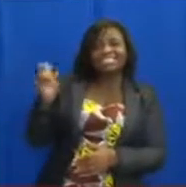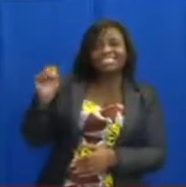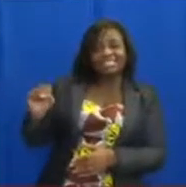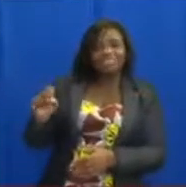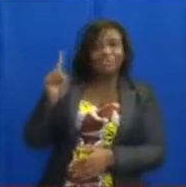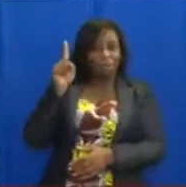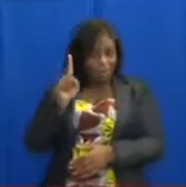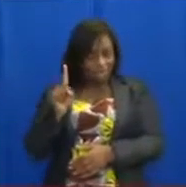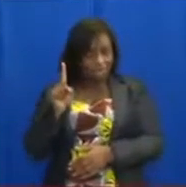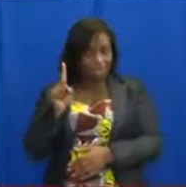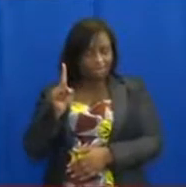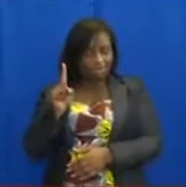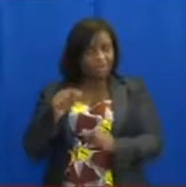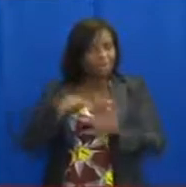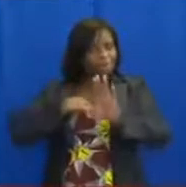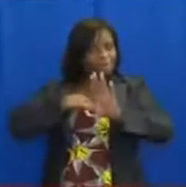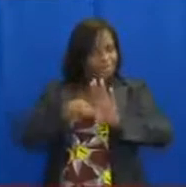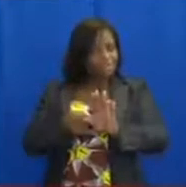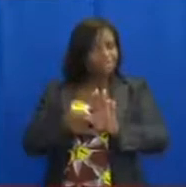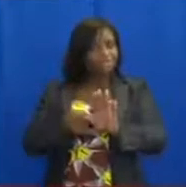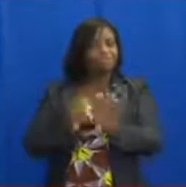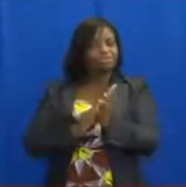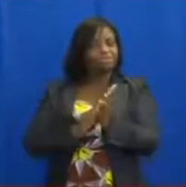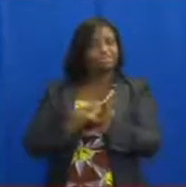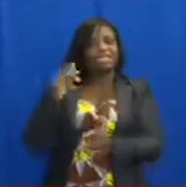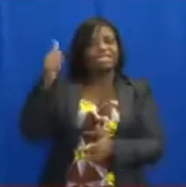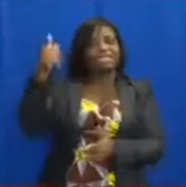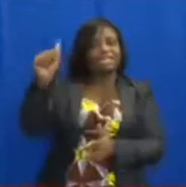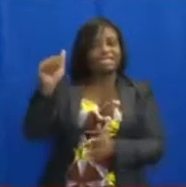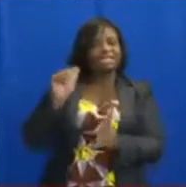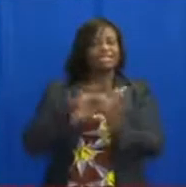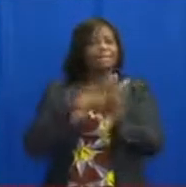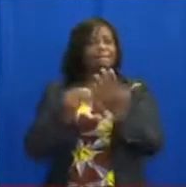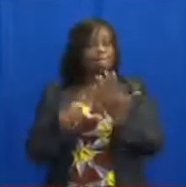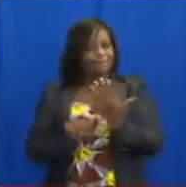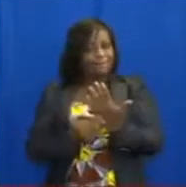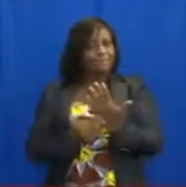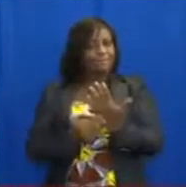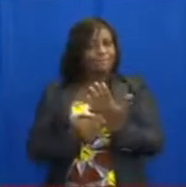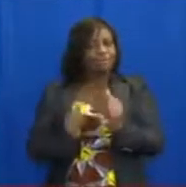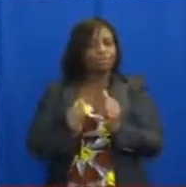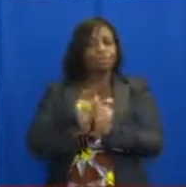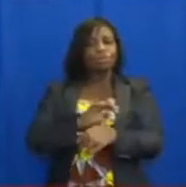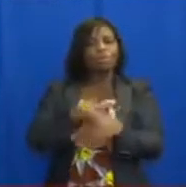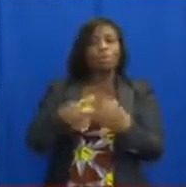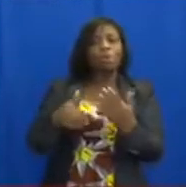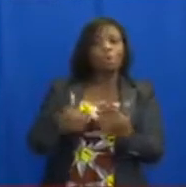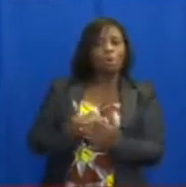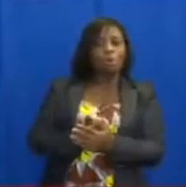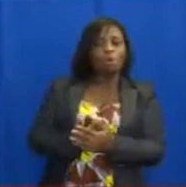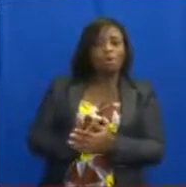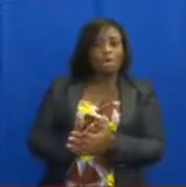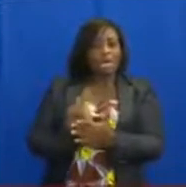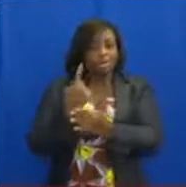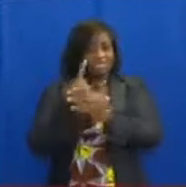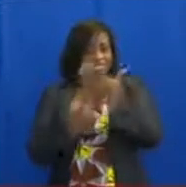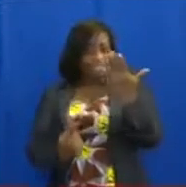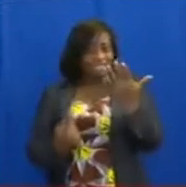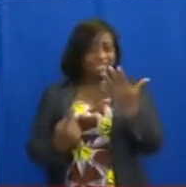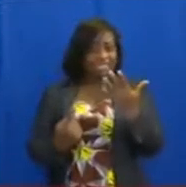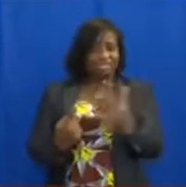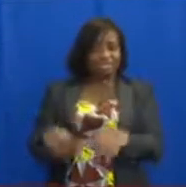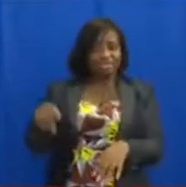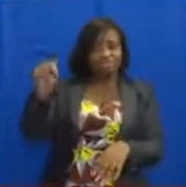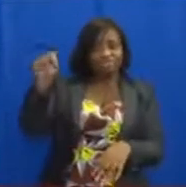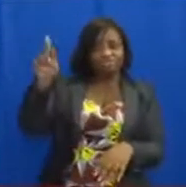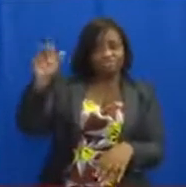1 students will start classes from 10th March, with all his students embarking on a single-track